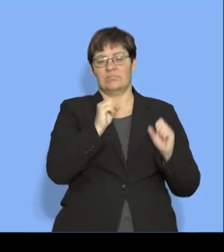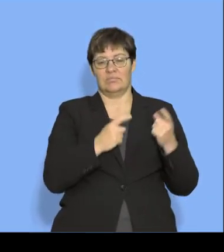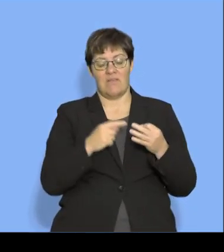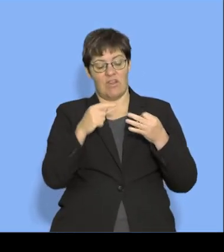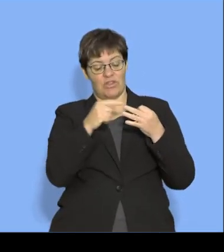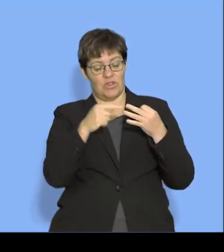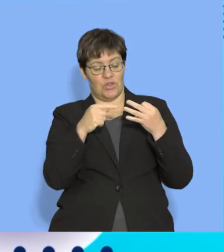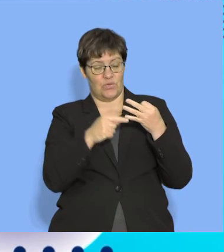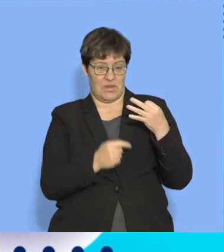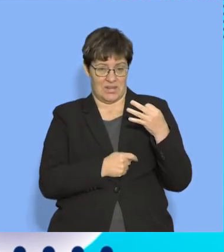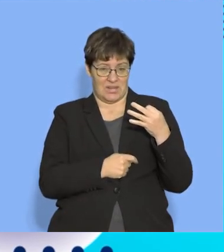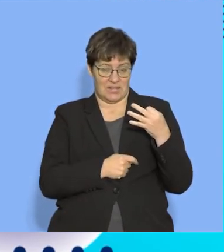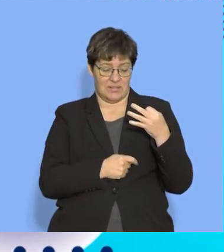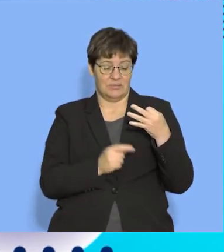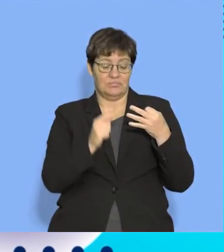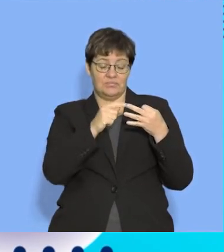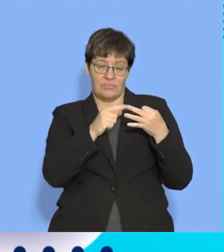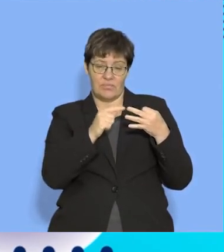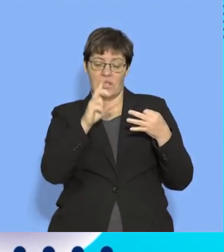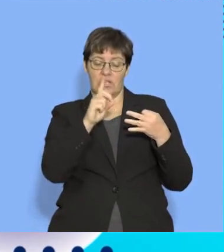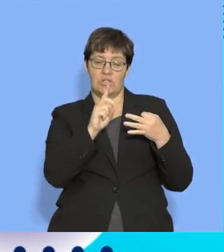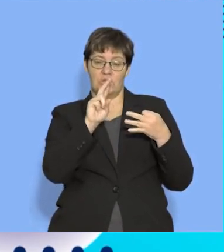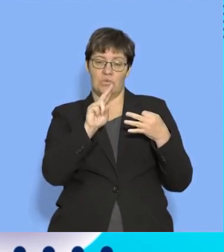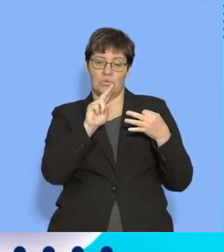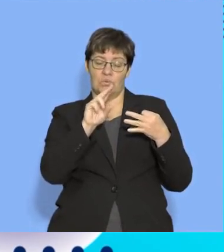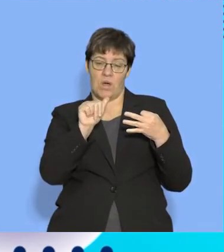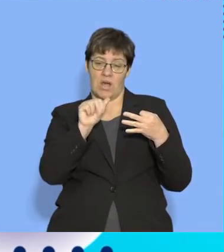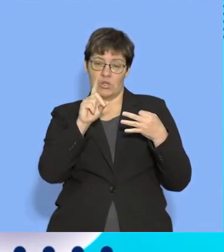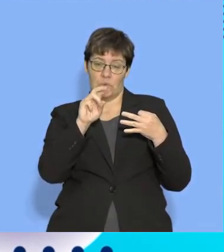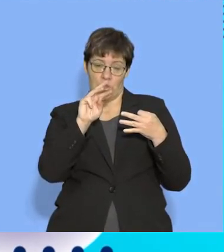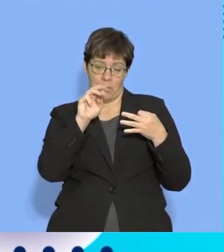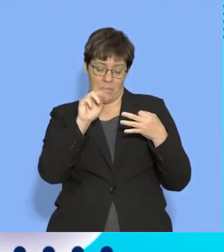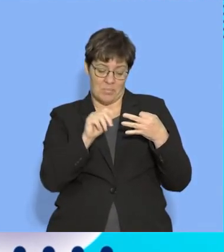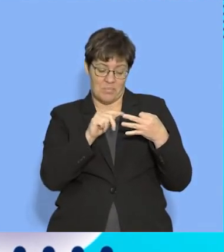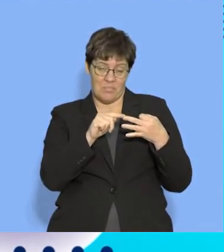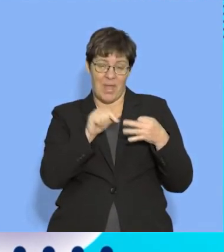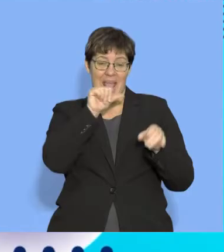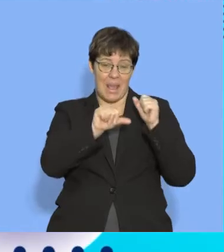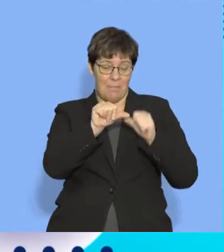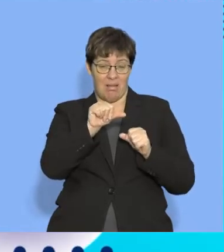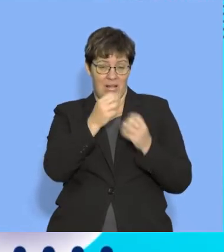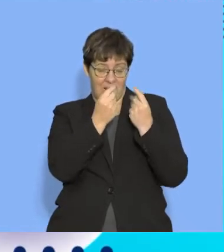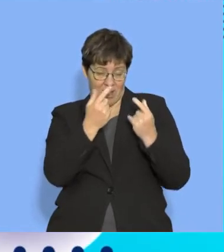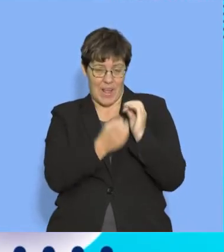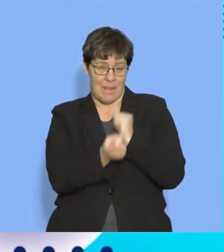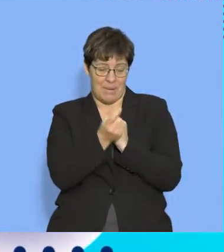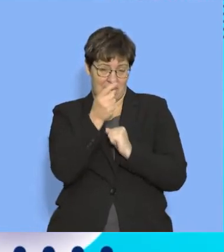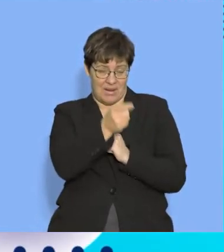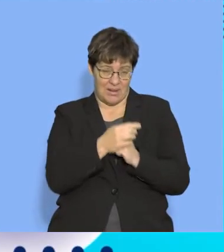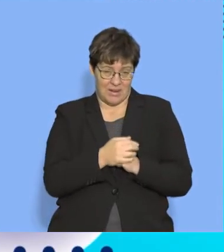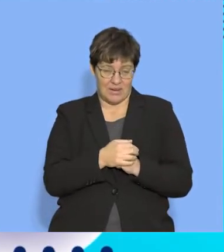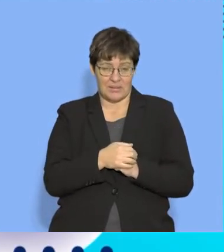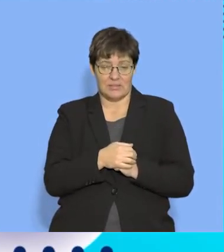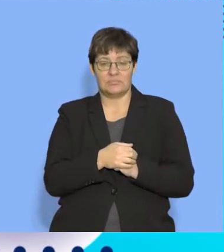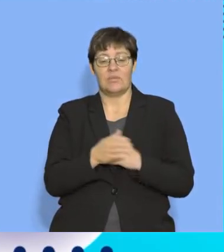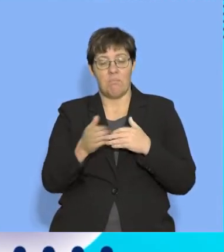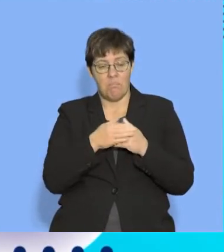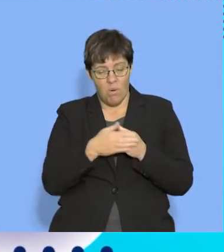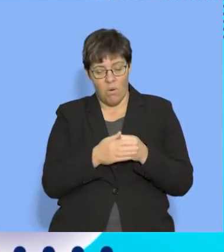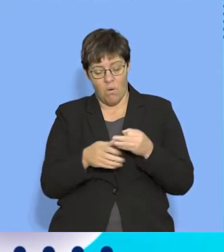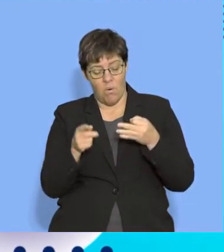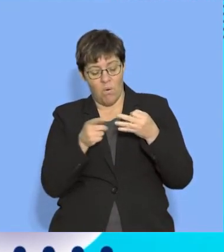three areas. The first part of the duodenum is where lots of the chemical digestion takes place. We see that further